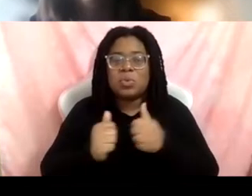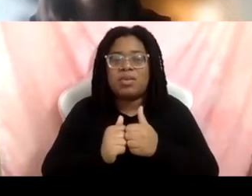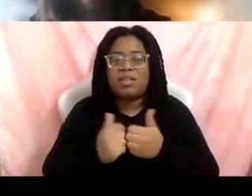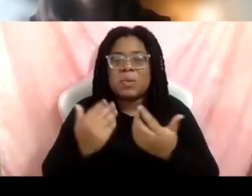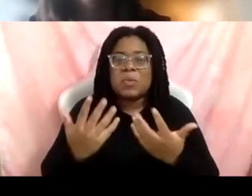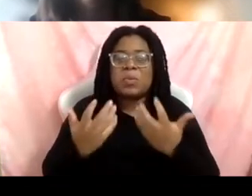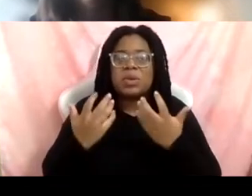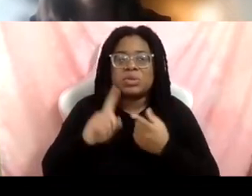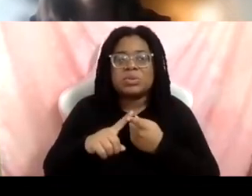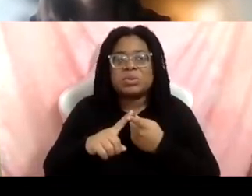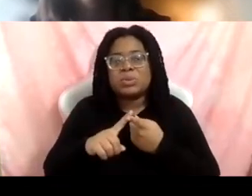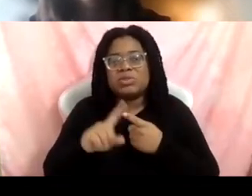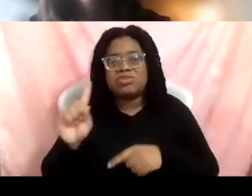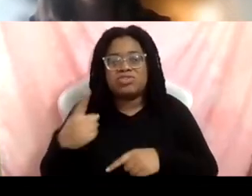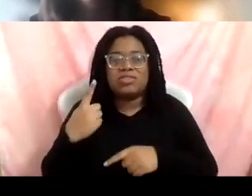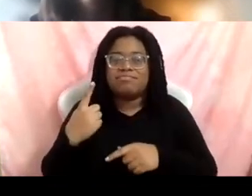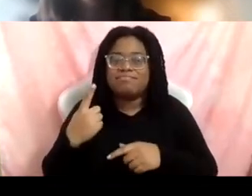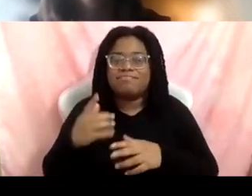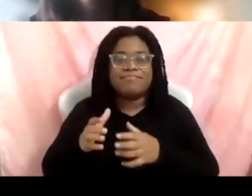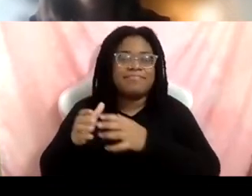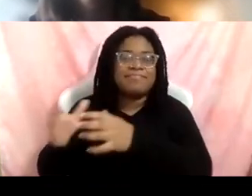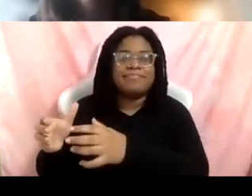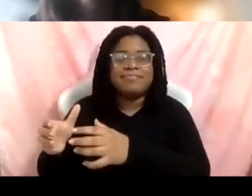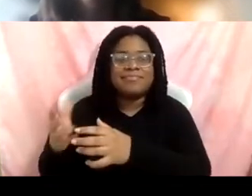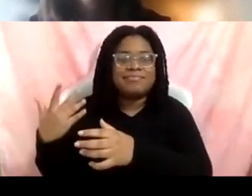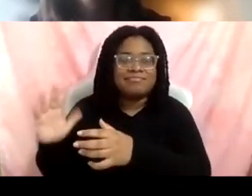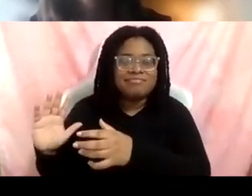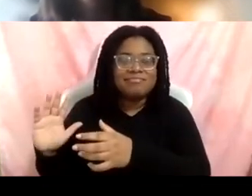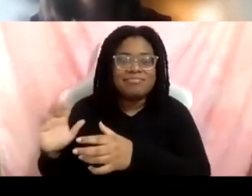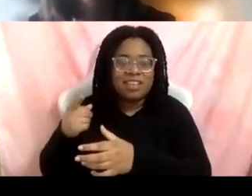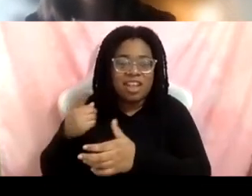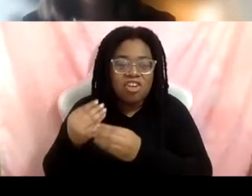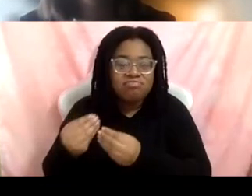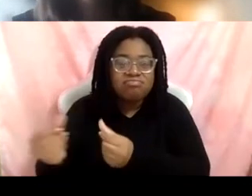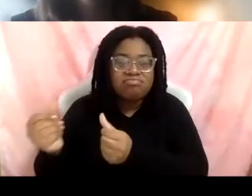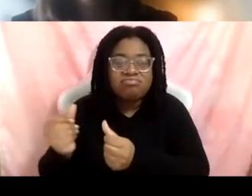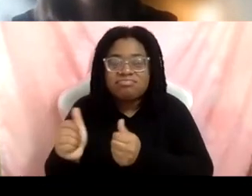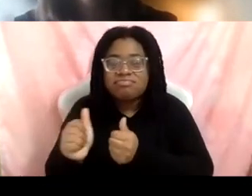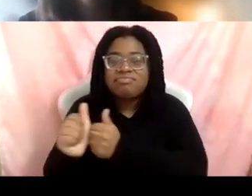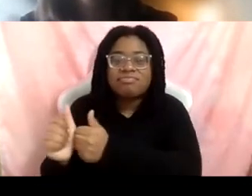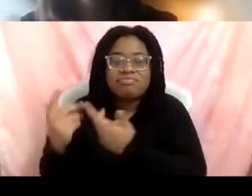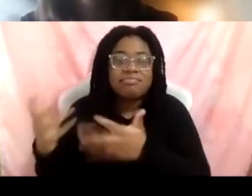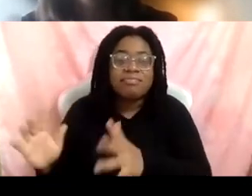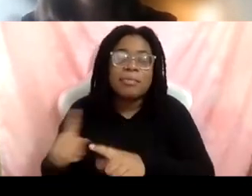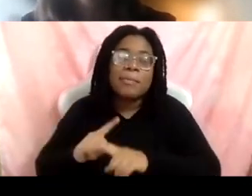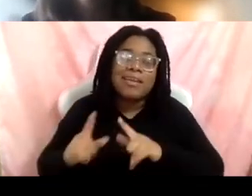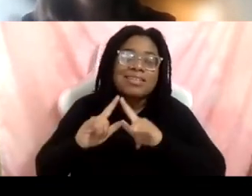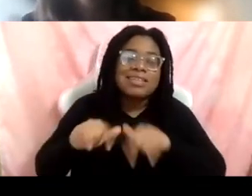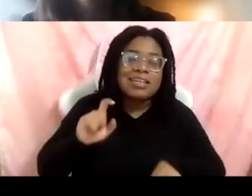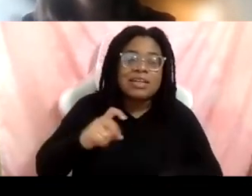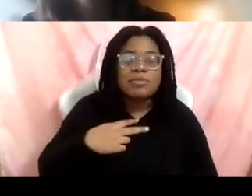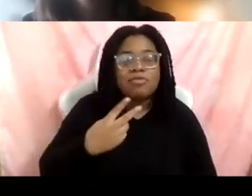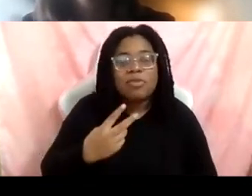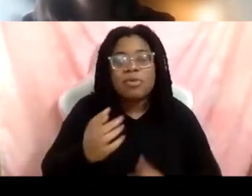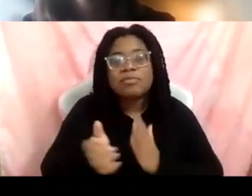wanting to just go with the crowd because the crowd is moving so easily, but at the same time, you still have to be vocal. But I think